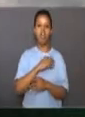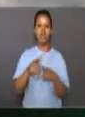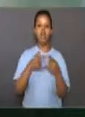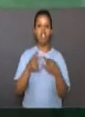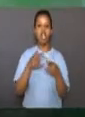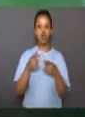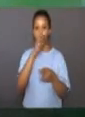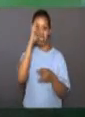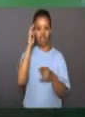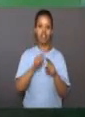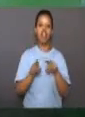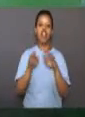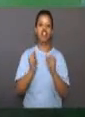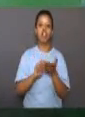species.